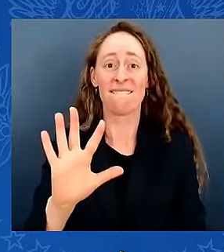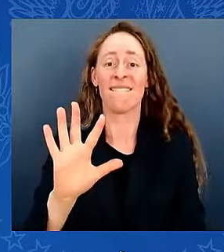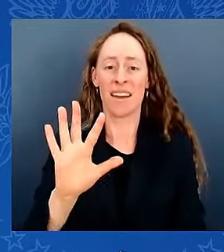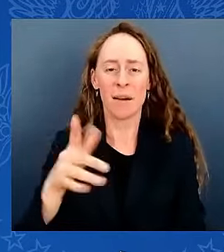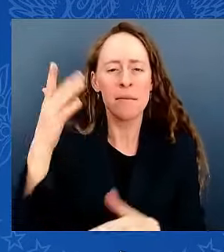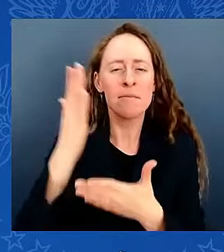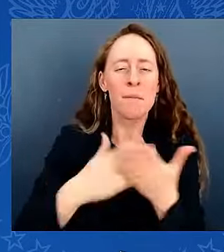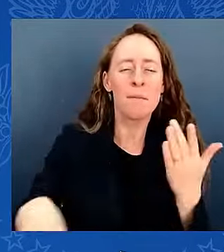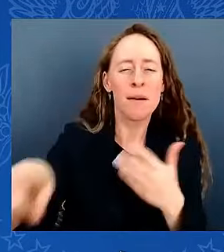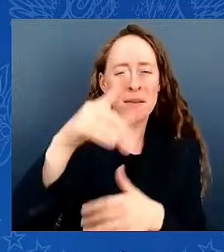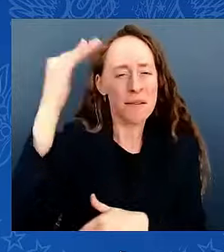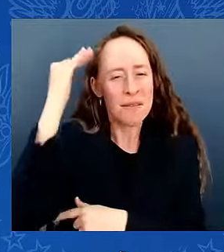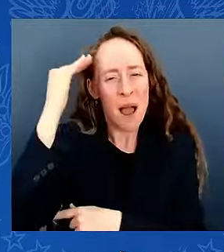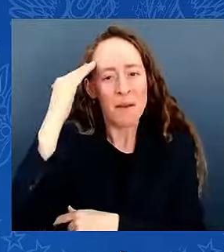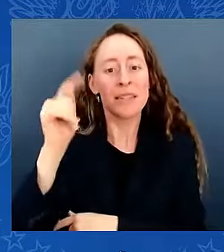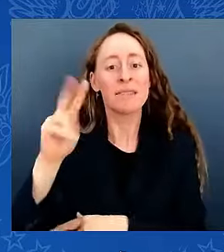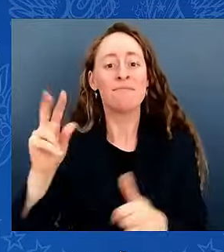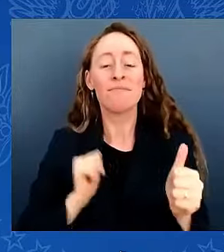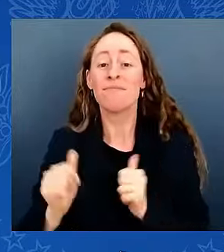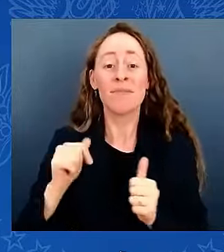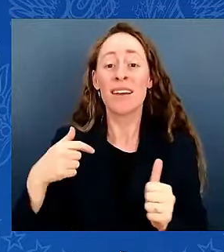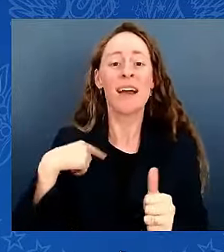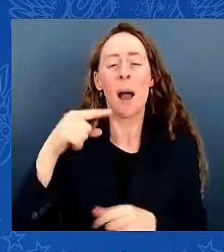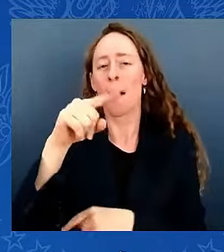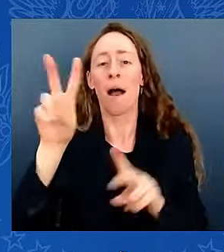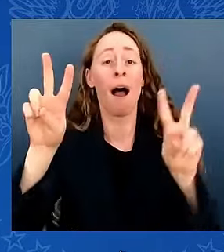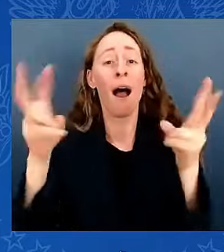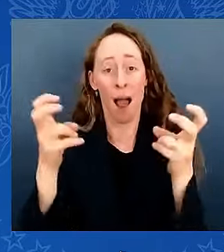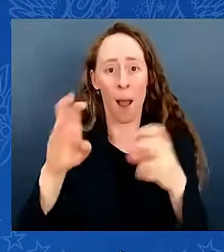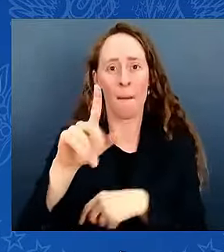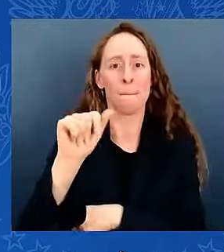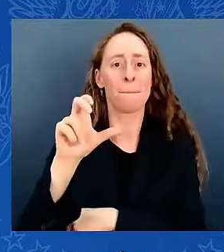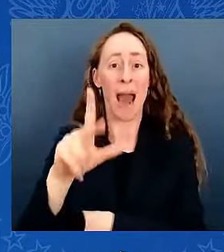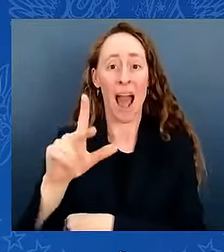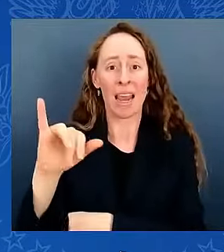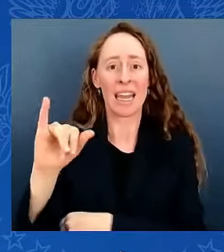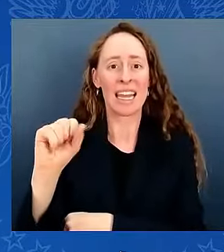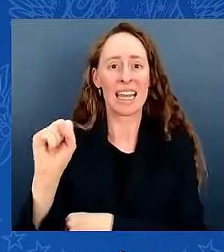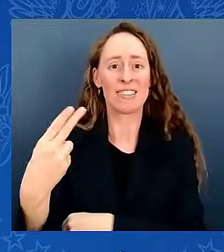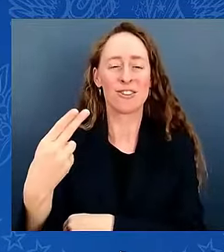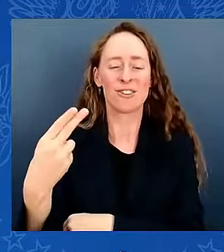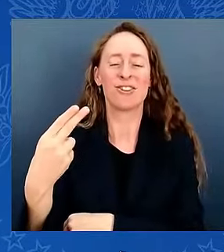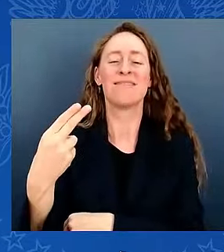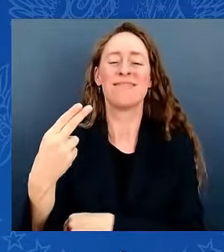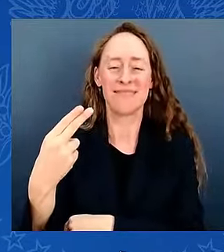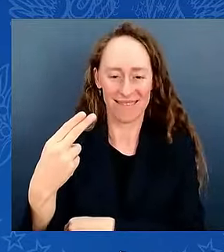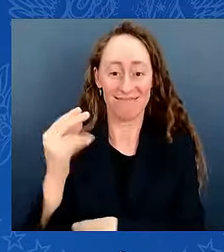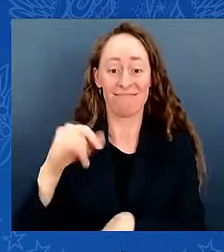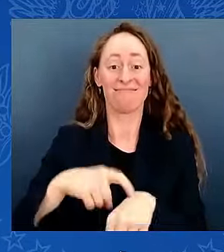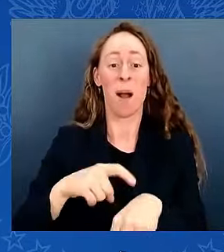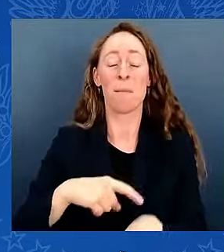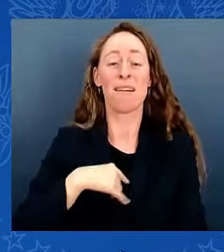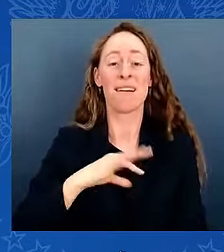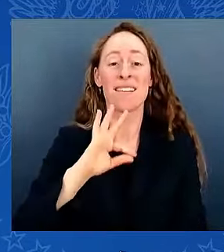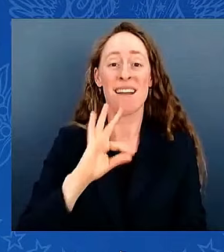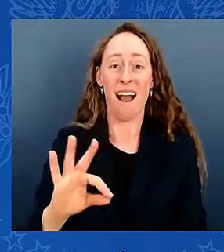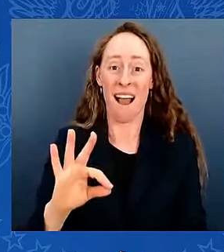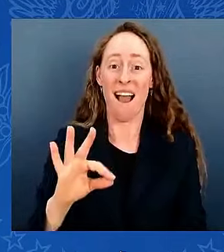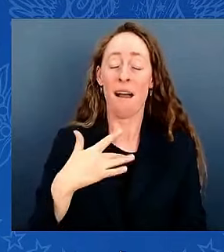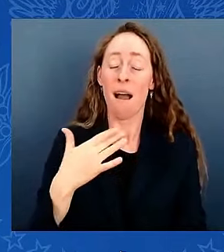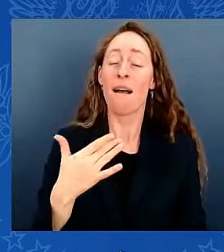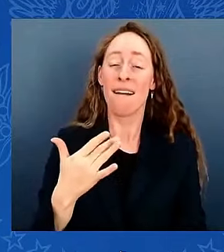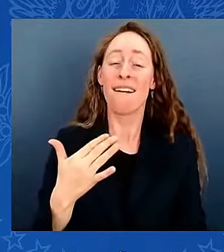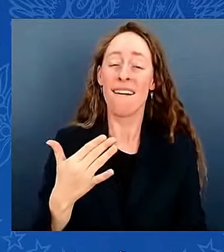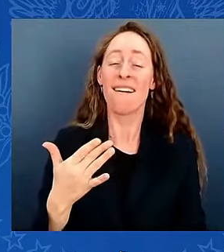where I was 9 years old when I joined that show. And man, 10 years later, over 10 years since I'm now 20, it's safe to say that